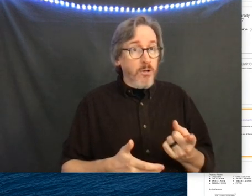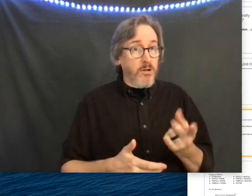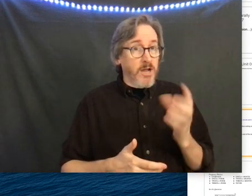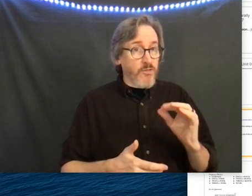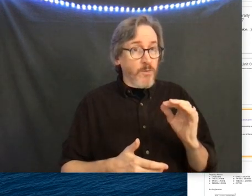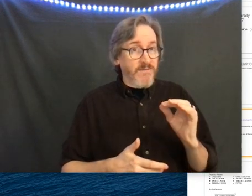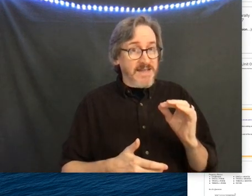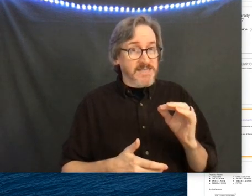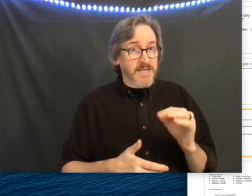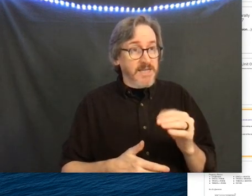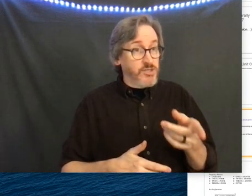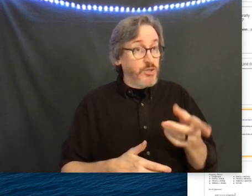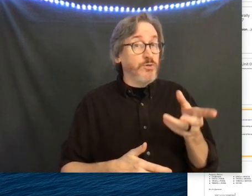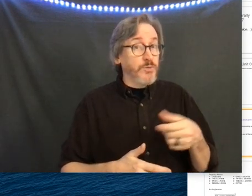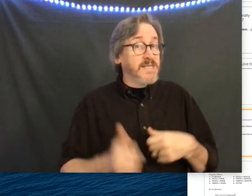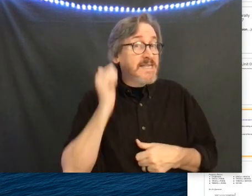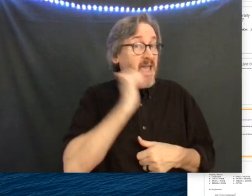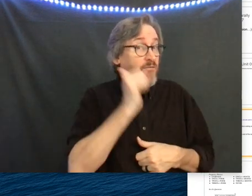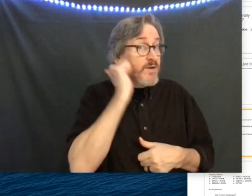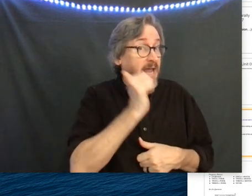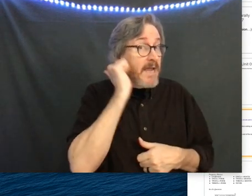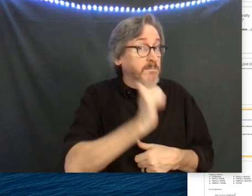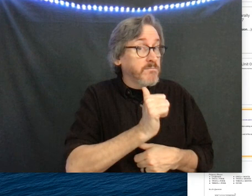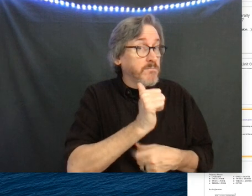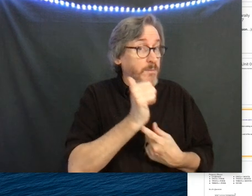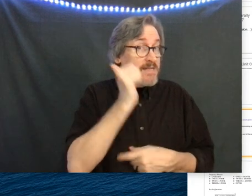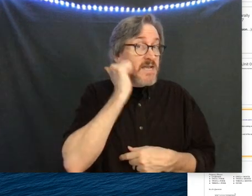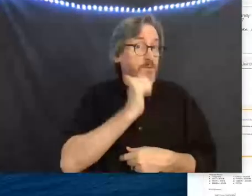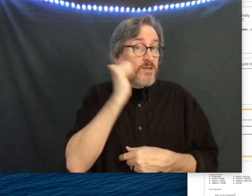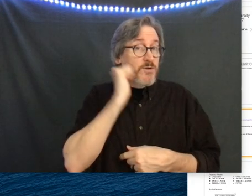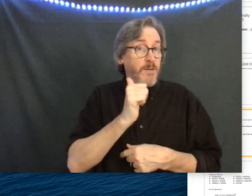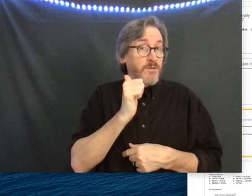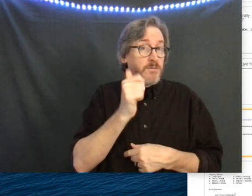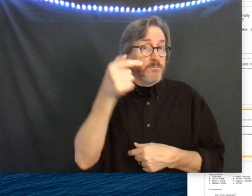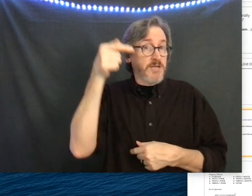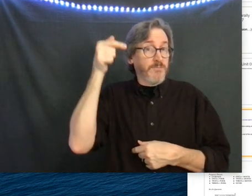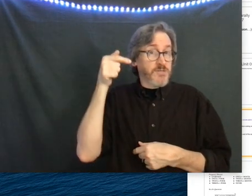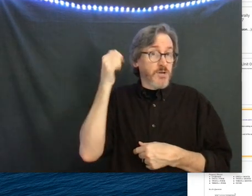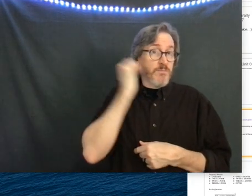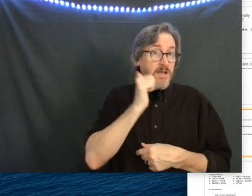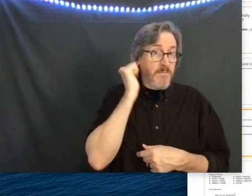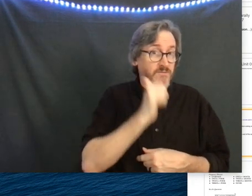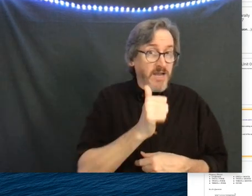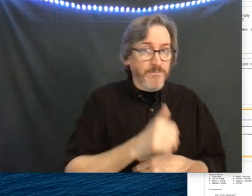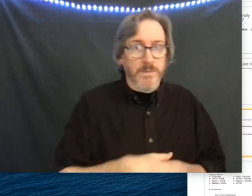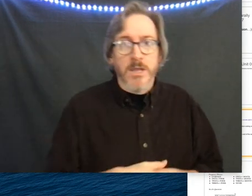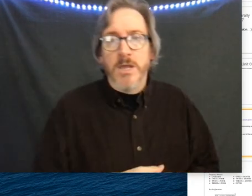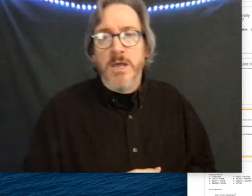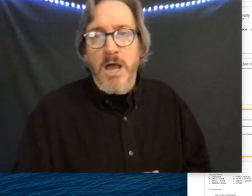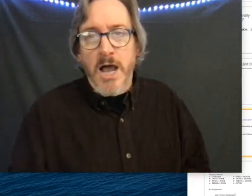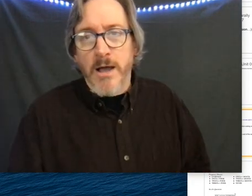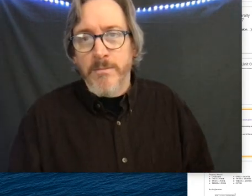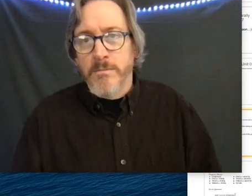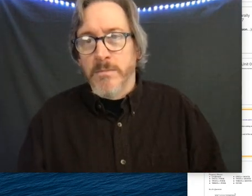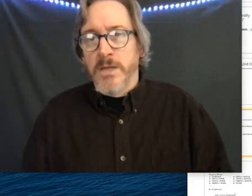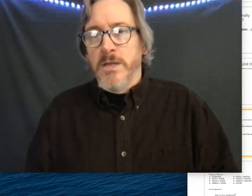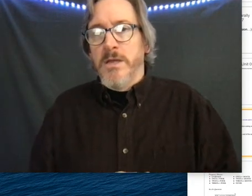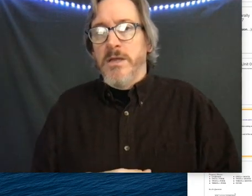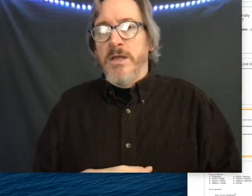And another way of asking it is, do you do this every day? Remember that sign we learned a couple chapters ago? Every day.